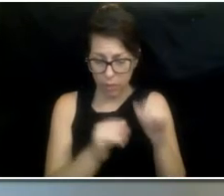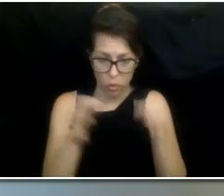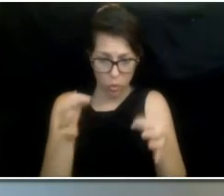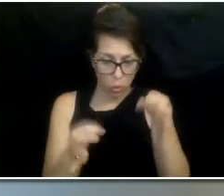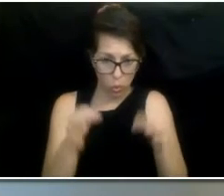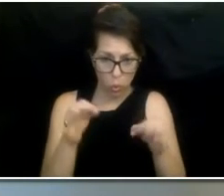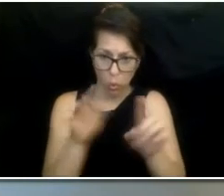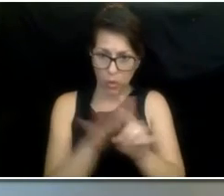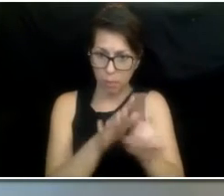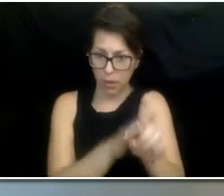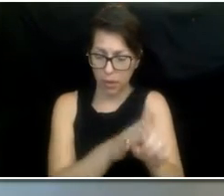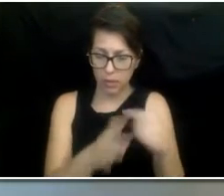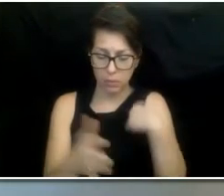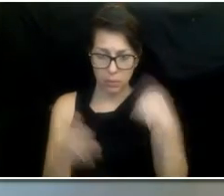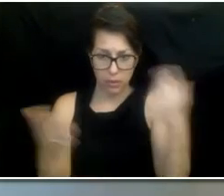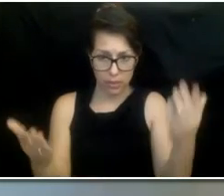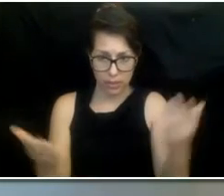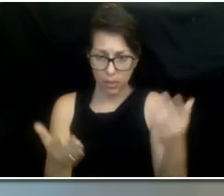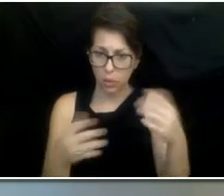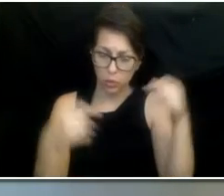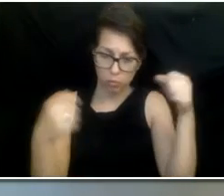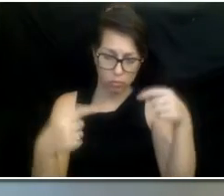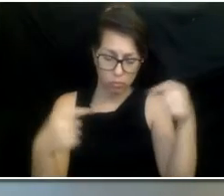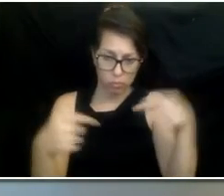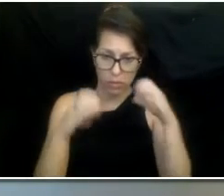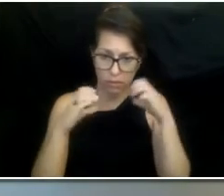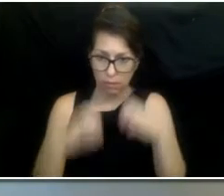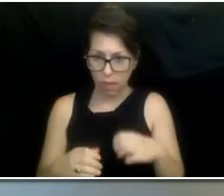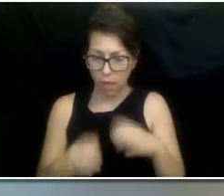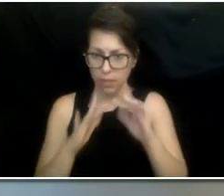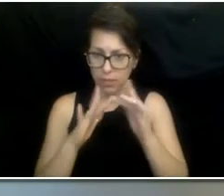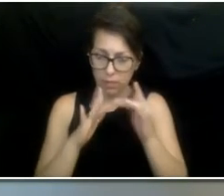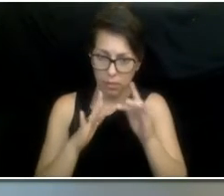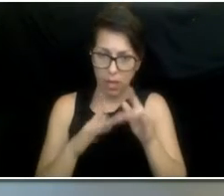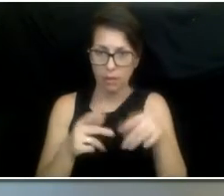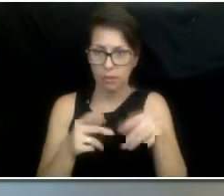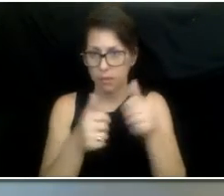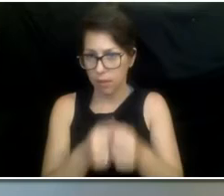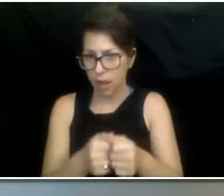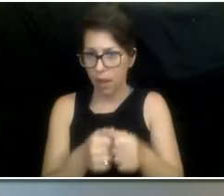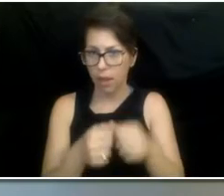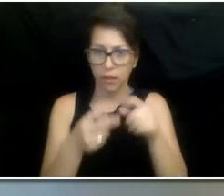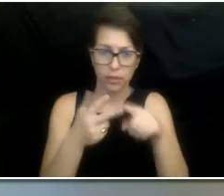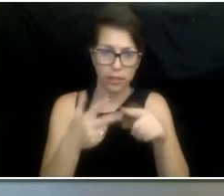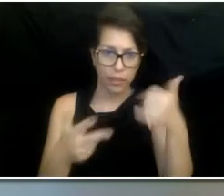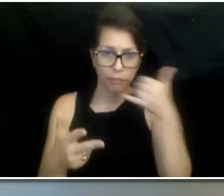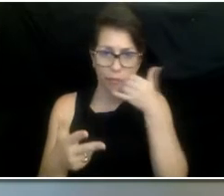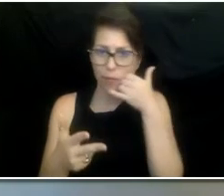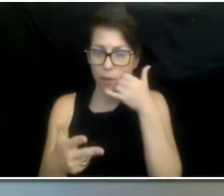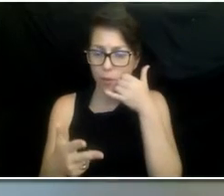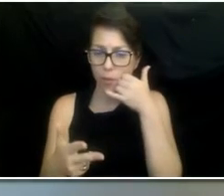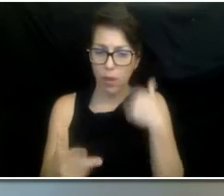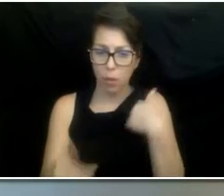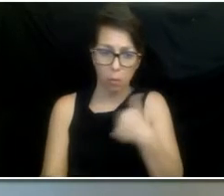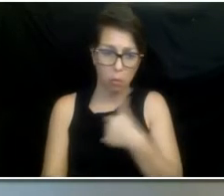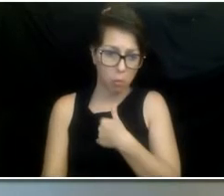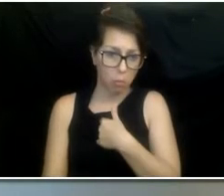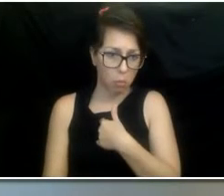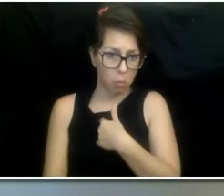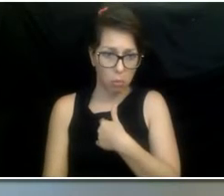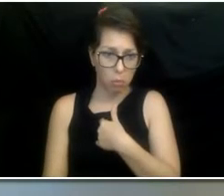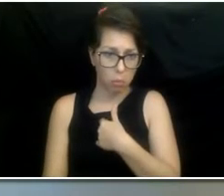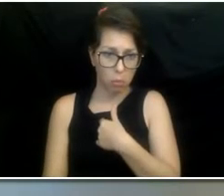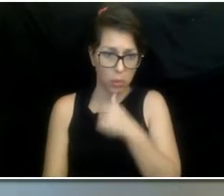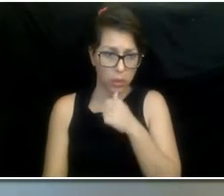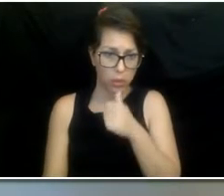the courts even before the the virus um Crisis began video accessing in the court